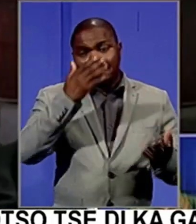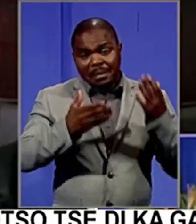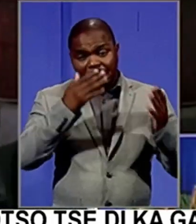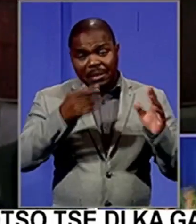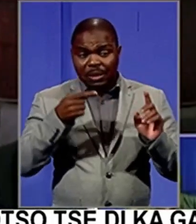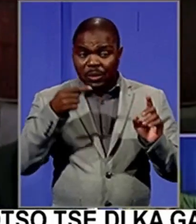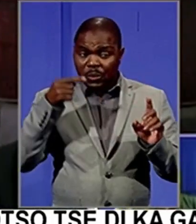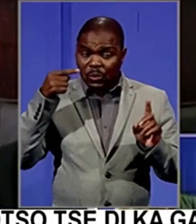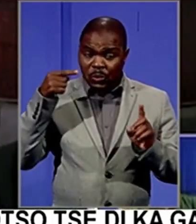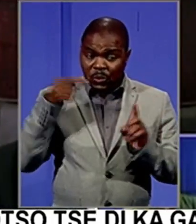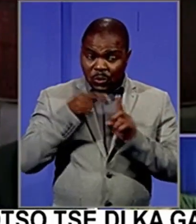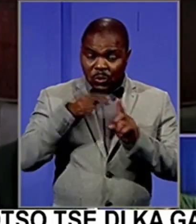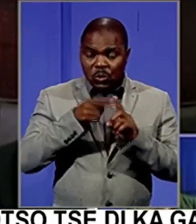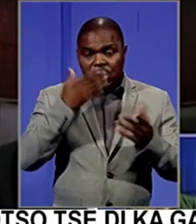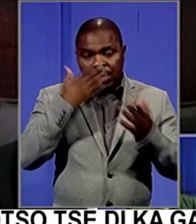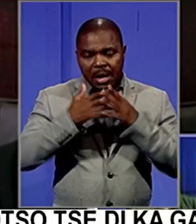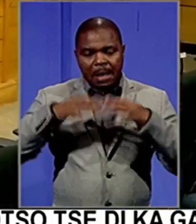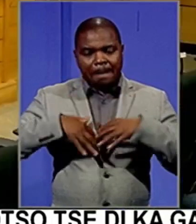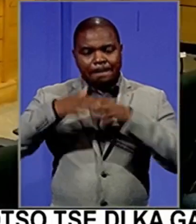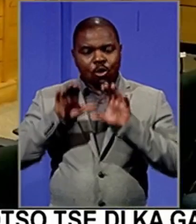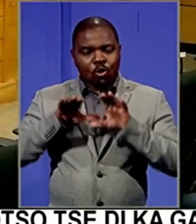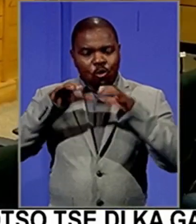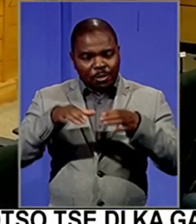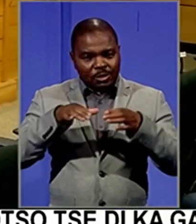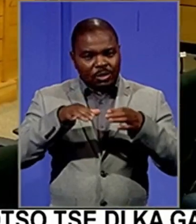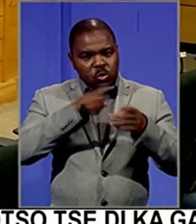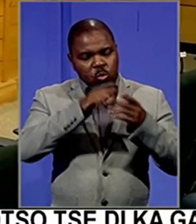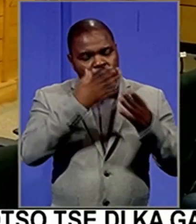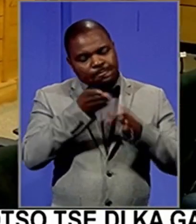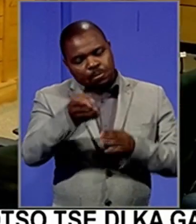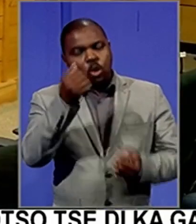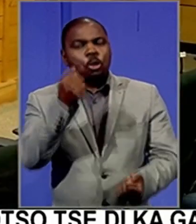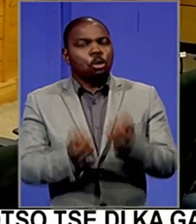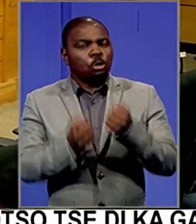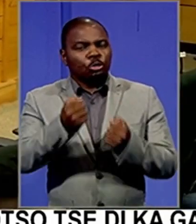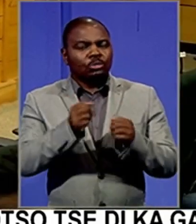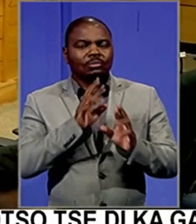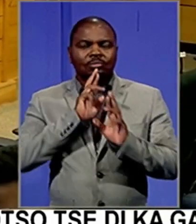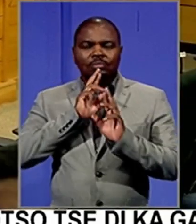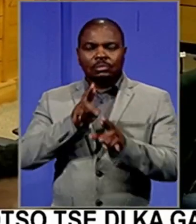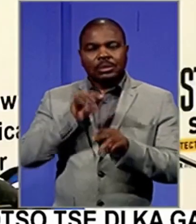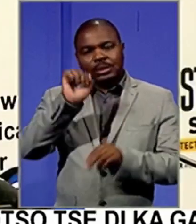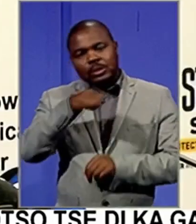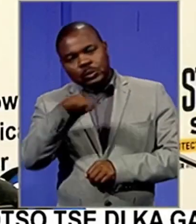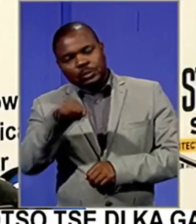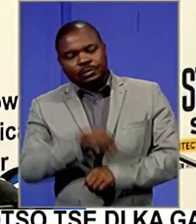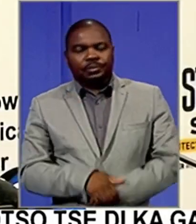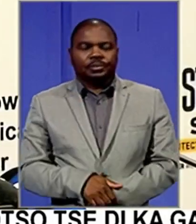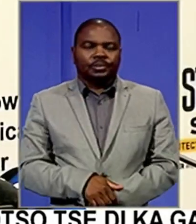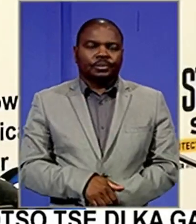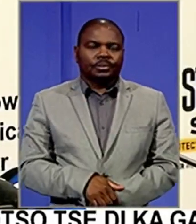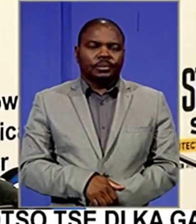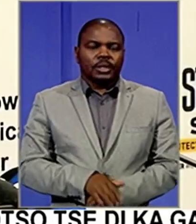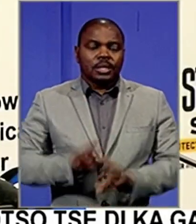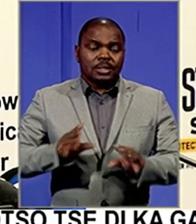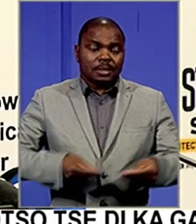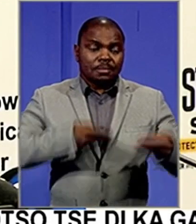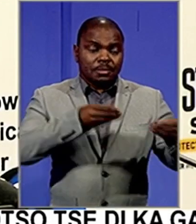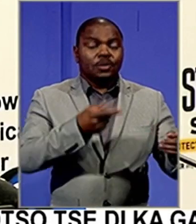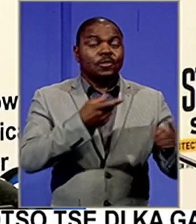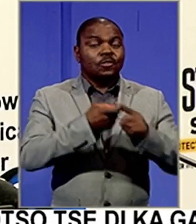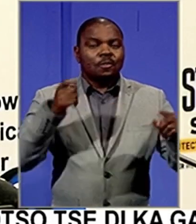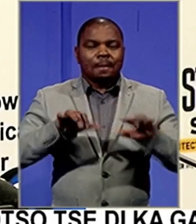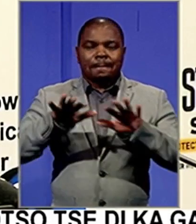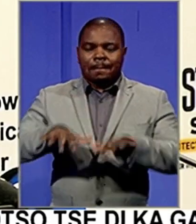gore a go ka dirwa commission ya go mogogela mo pele ga kgotlatshekelo go tla go ikarabela kana jang. Submissions made by members